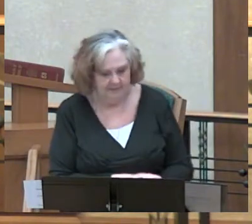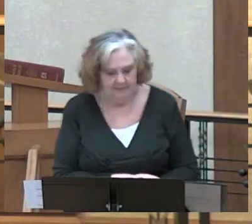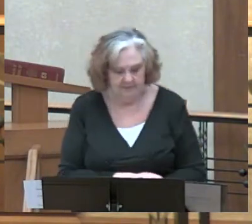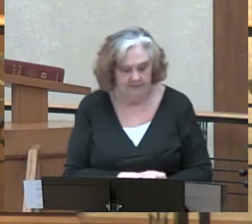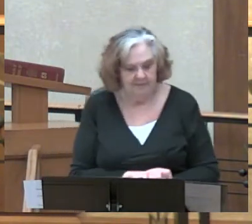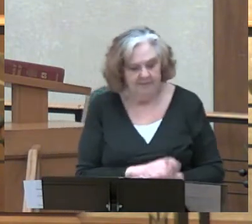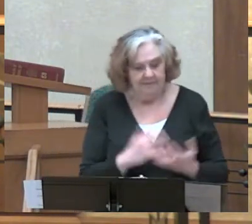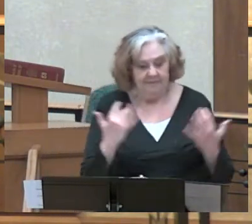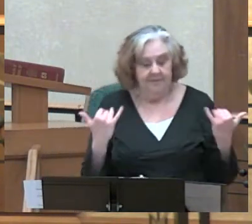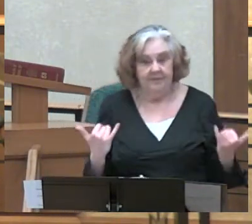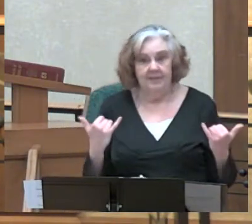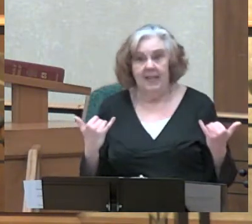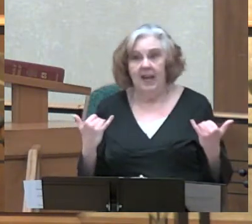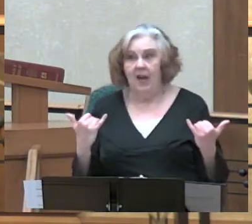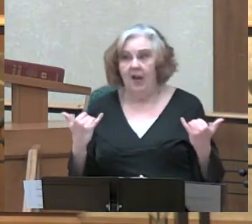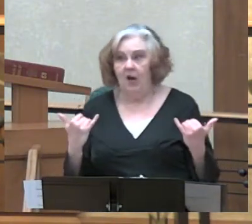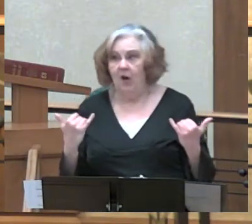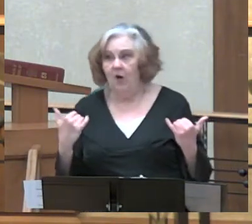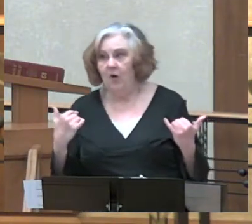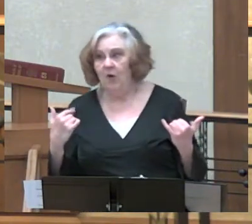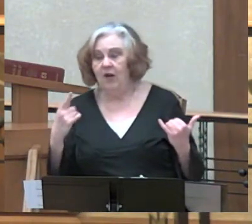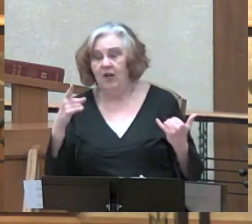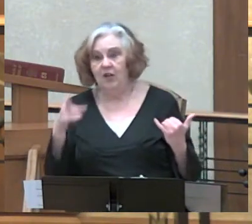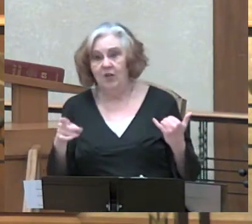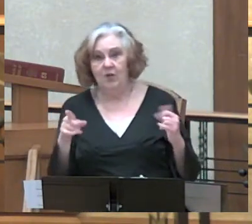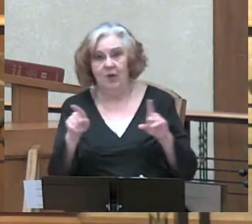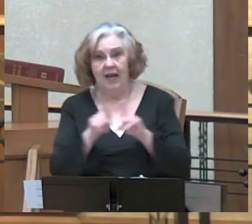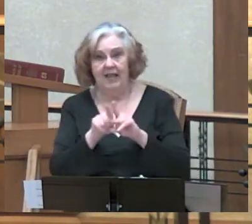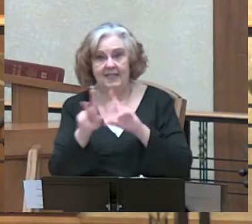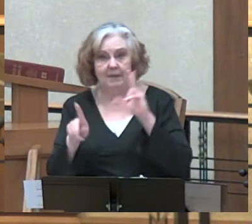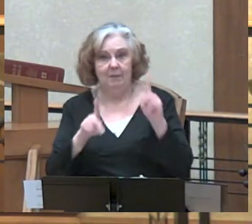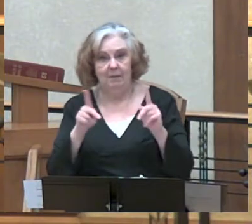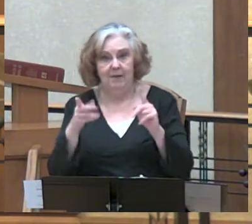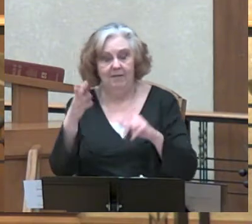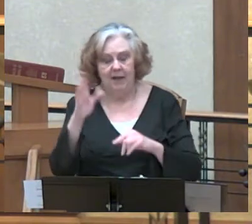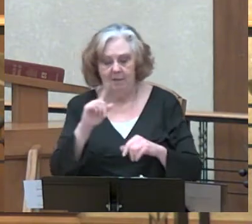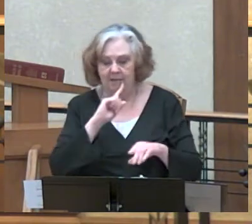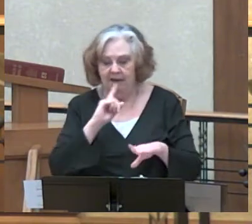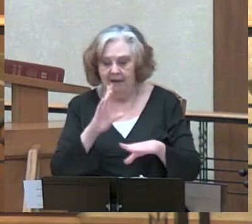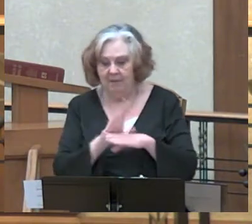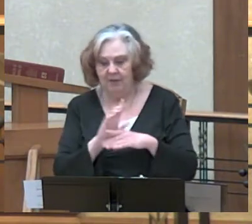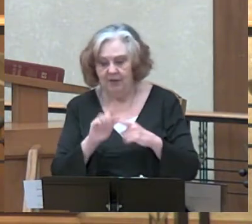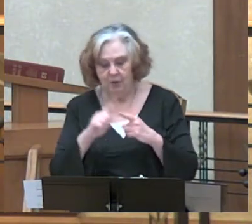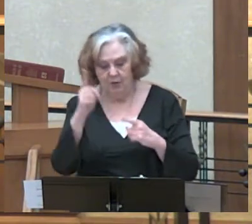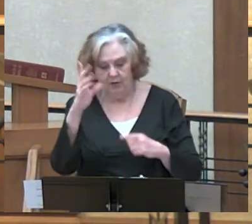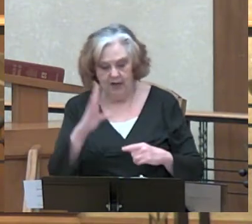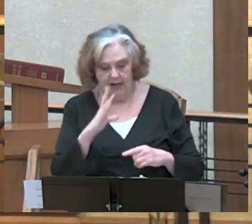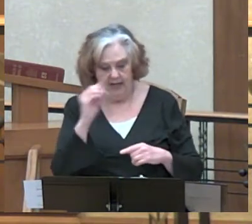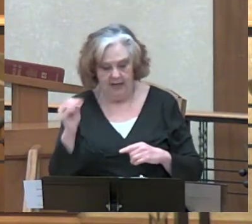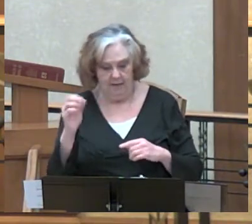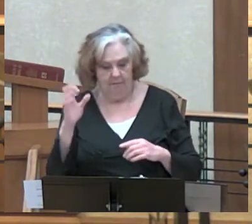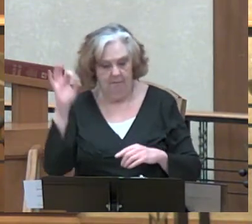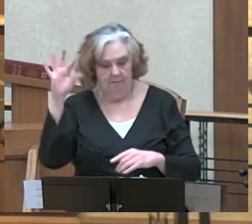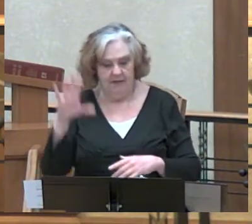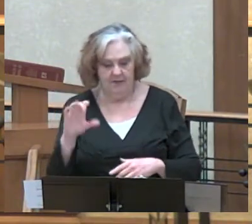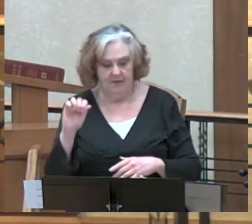And now is the moment in the installation where you, as the people of God, make commitments to God and to Pastor Anjanette.